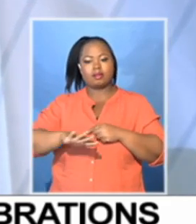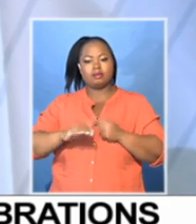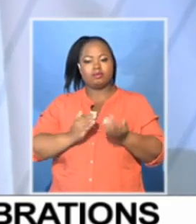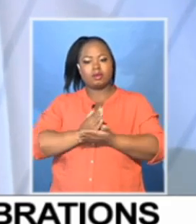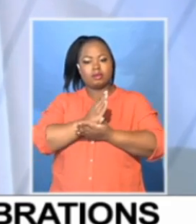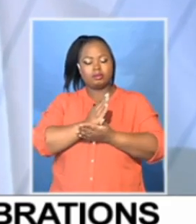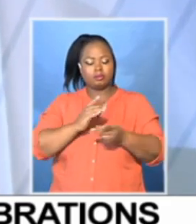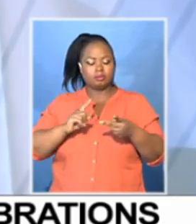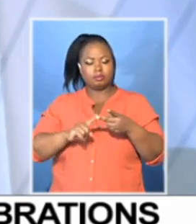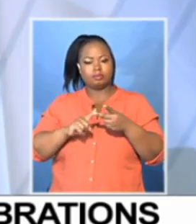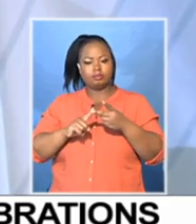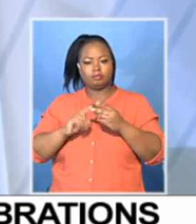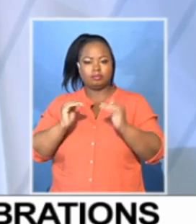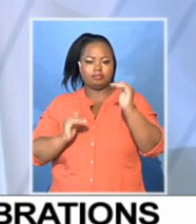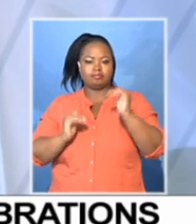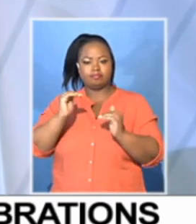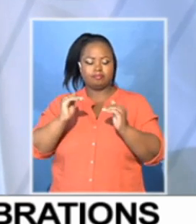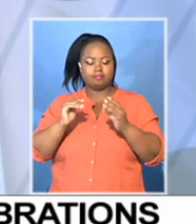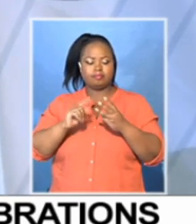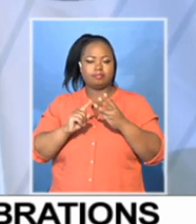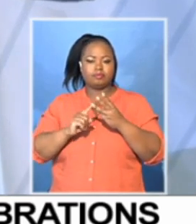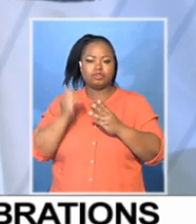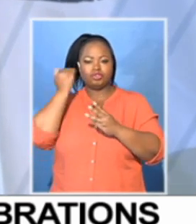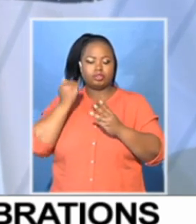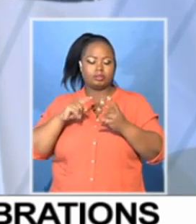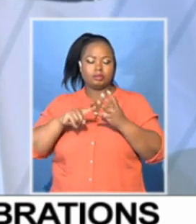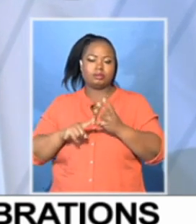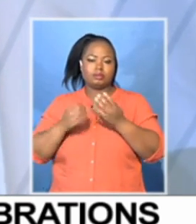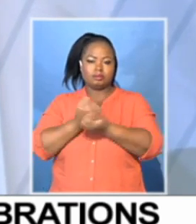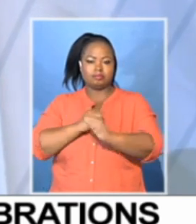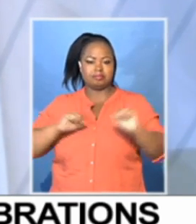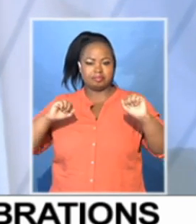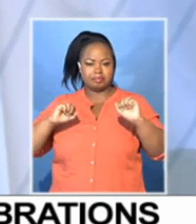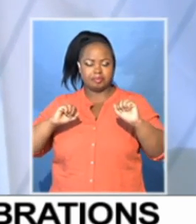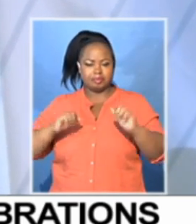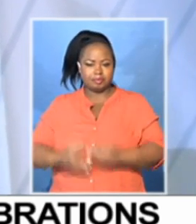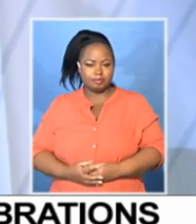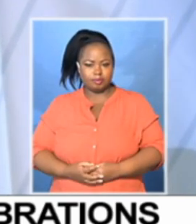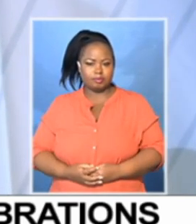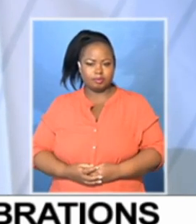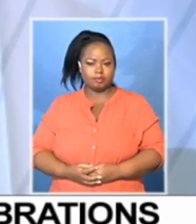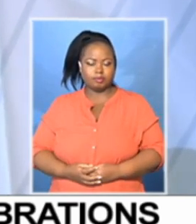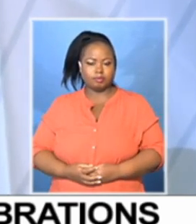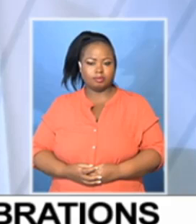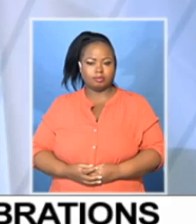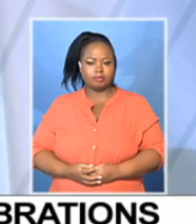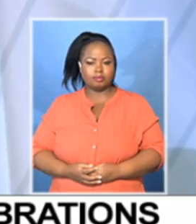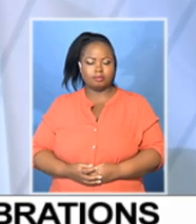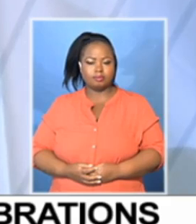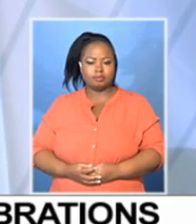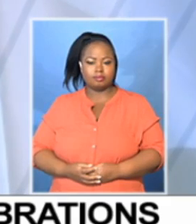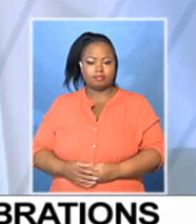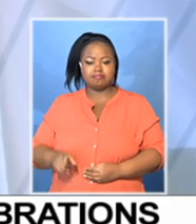equality, justice, and democracy. Their